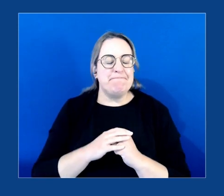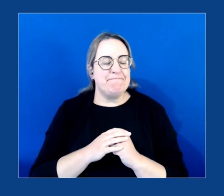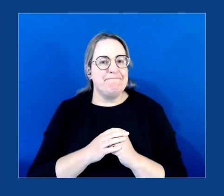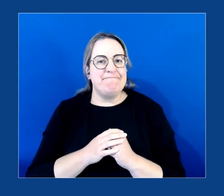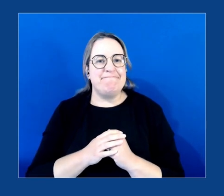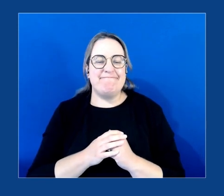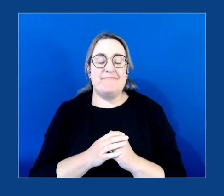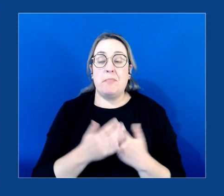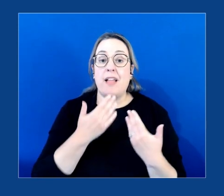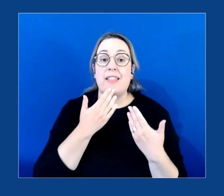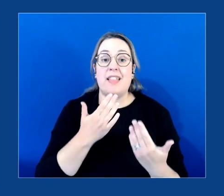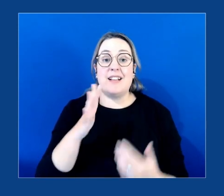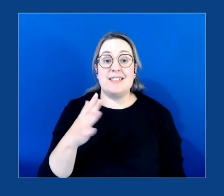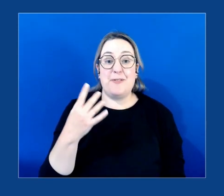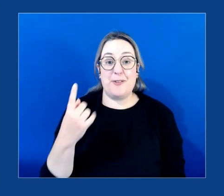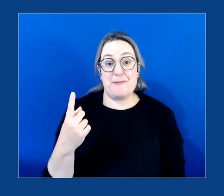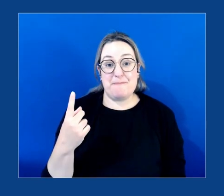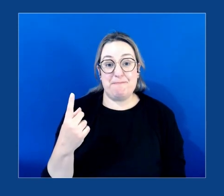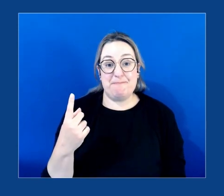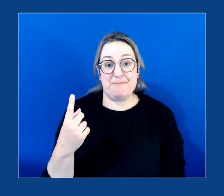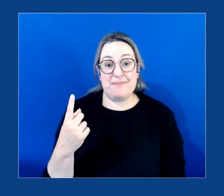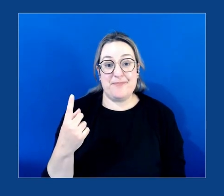thanks to everybody. Look,